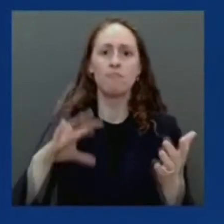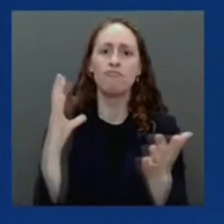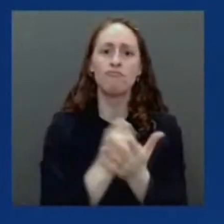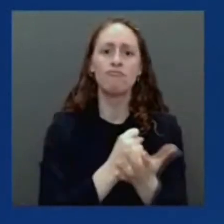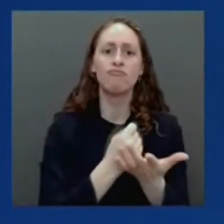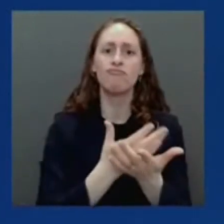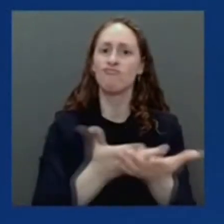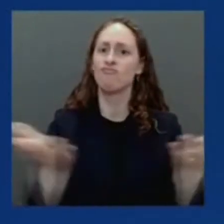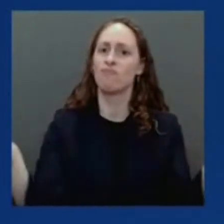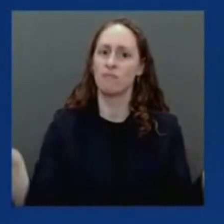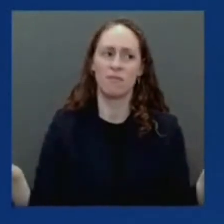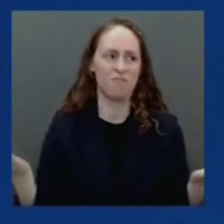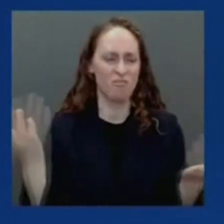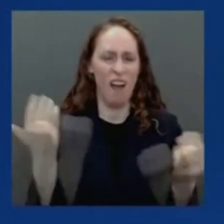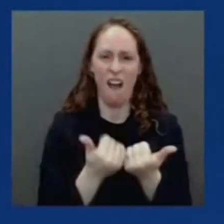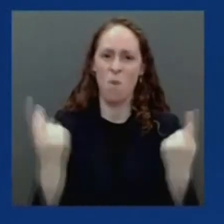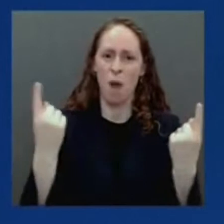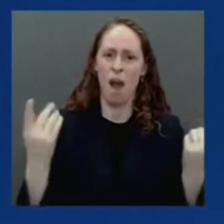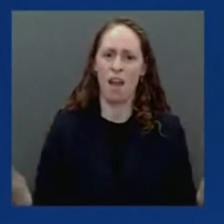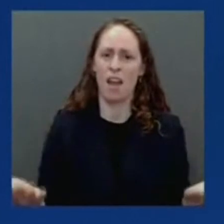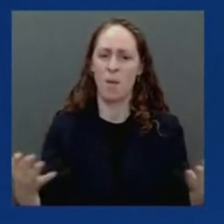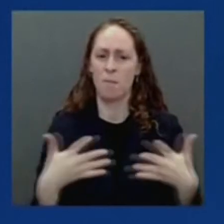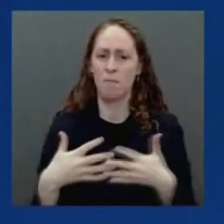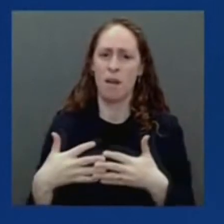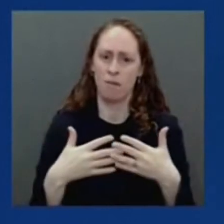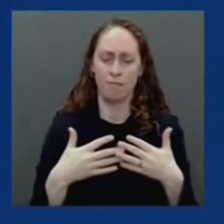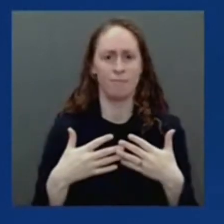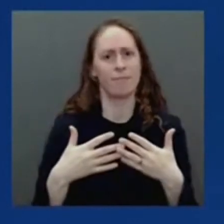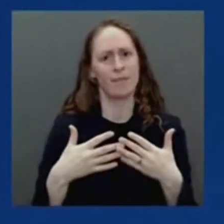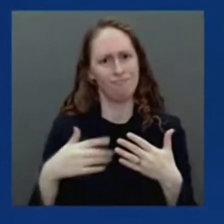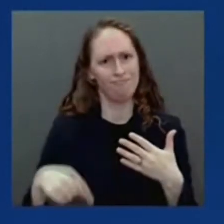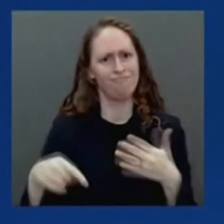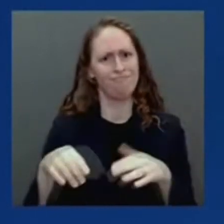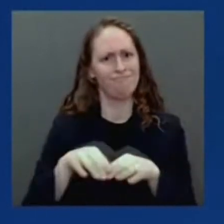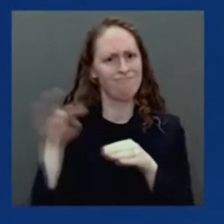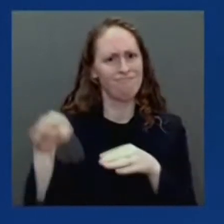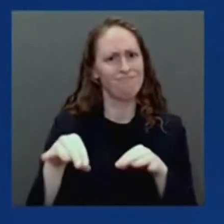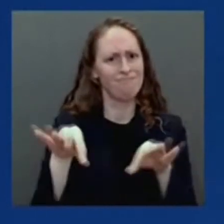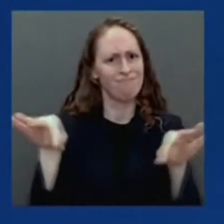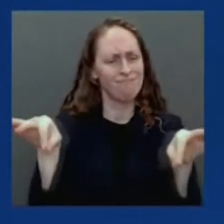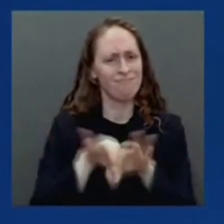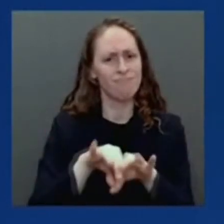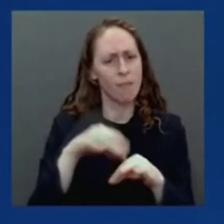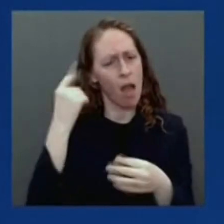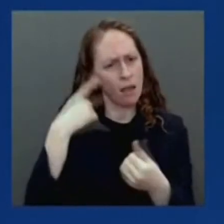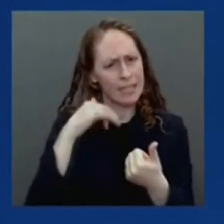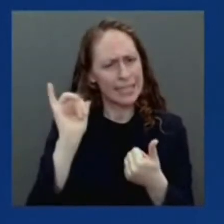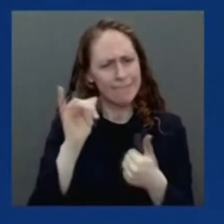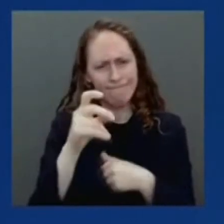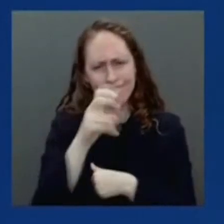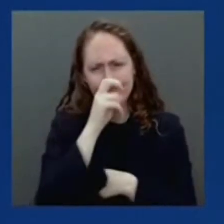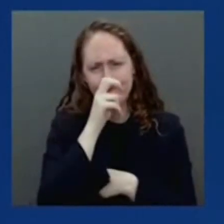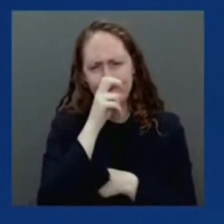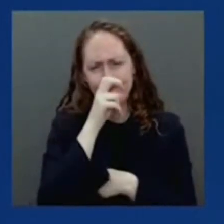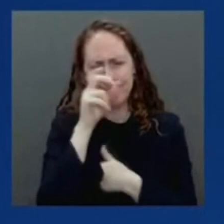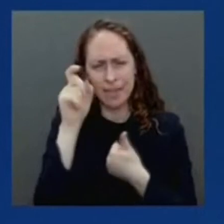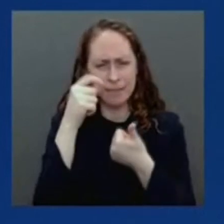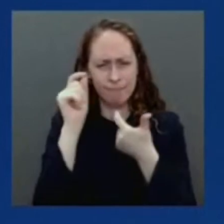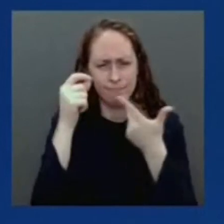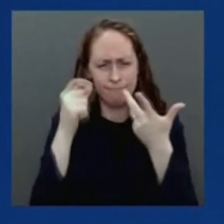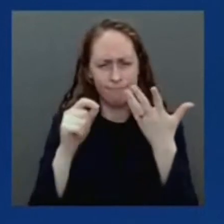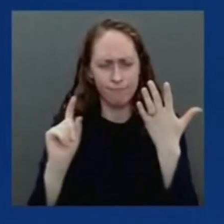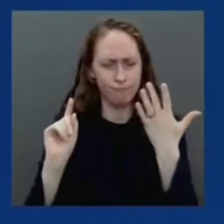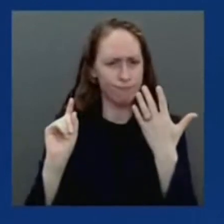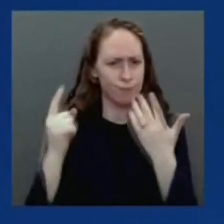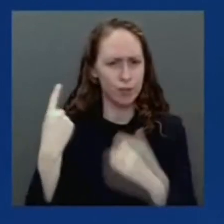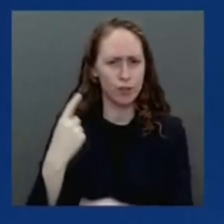to determine if the vaccine is both safe and effective for our kids under 5. And please know that the FDA will not cut any corners